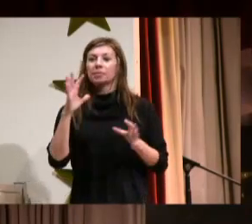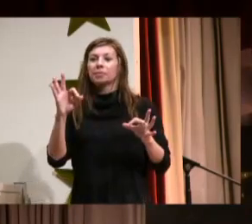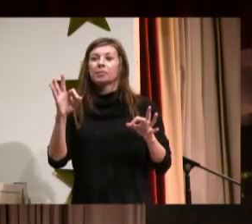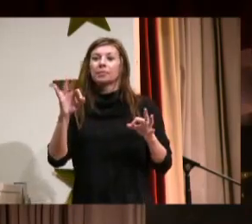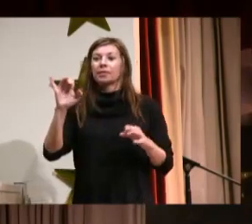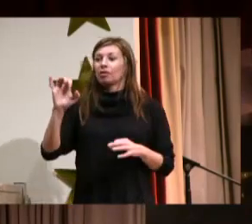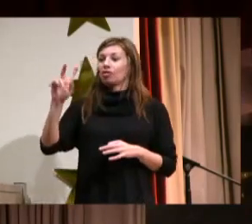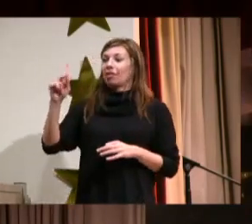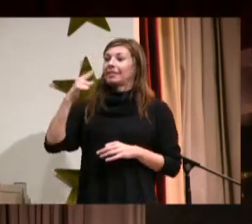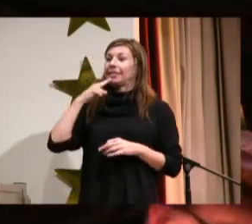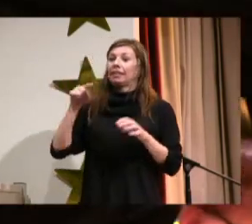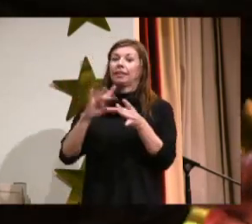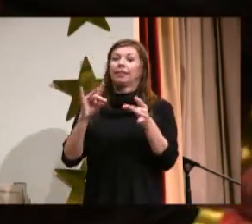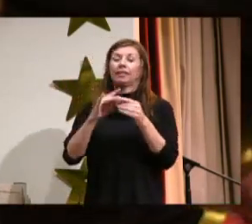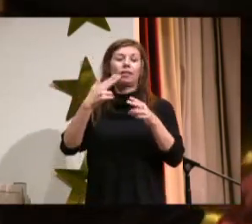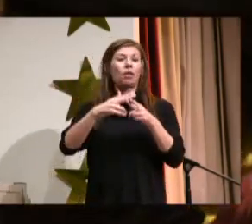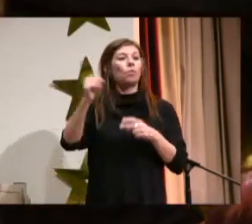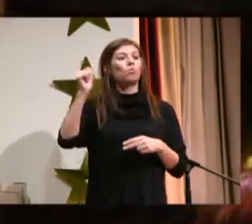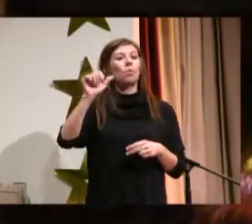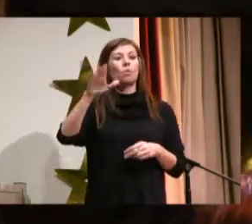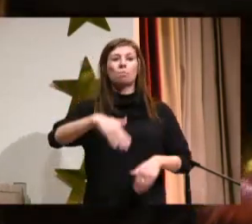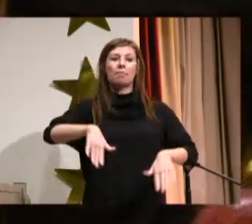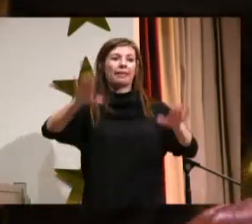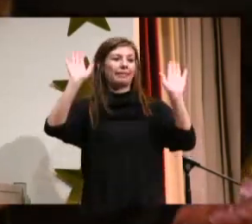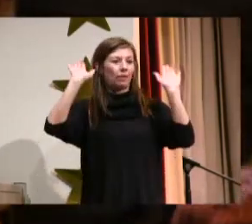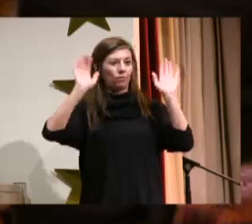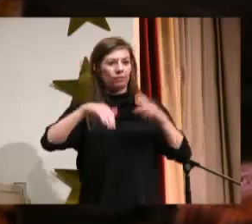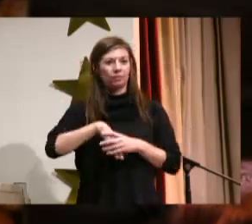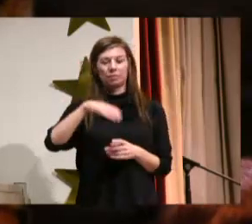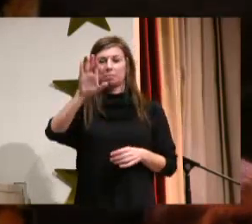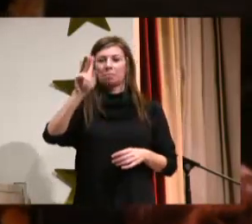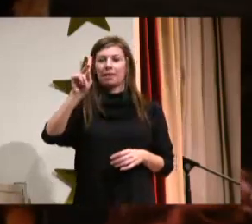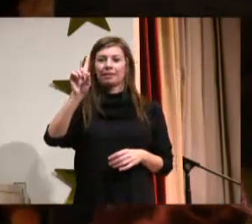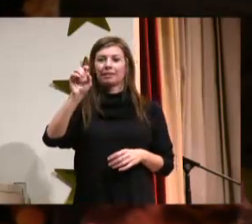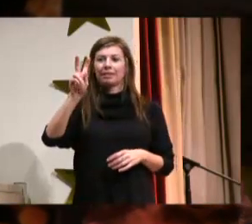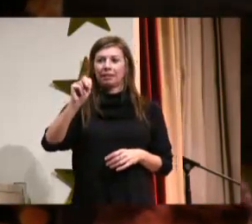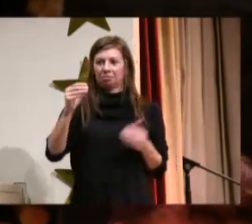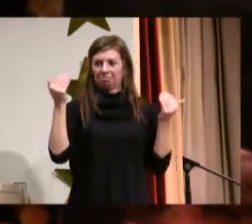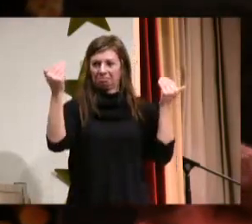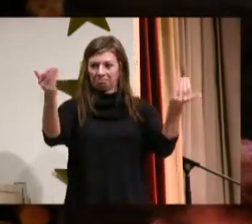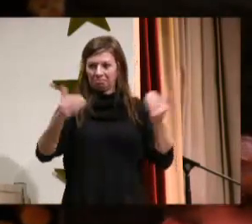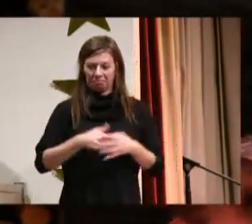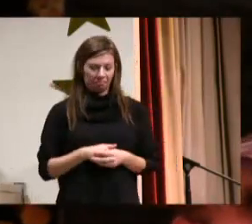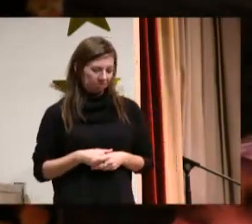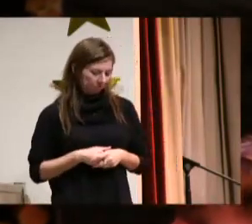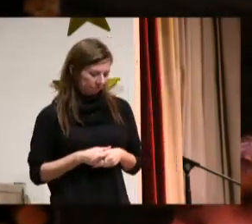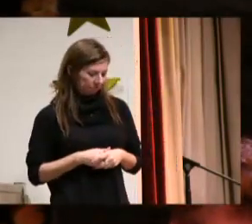Jack said this next one is called Won't Back Down. So here we go.